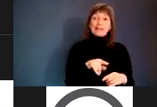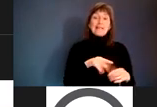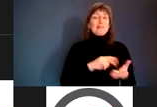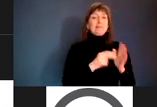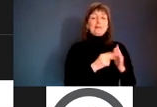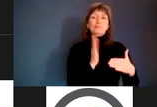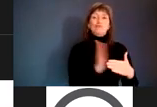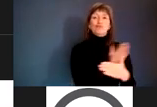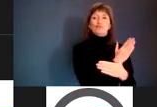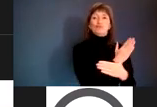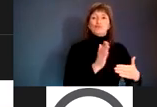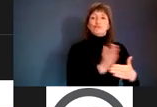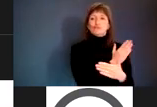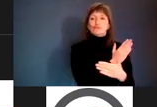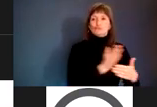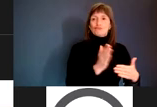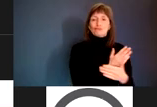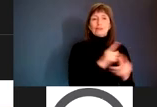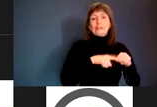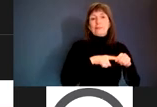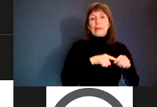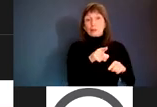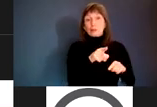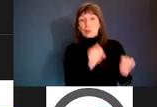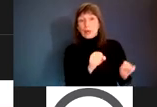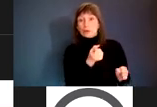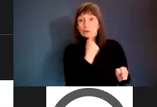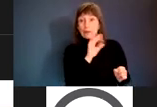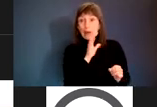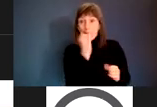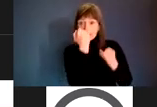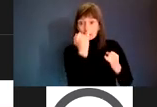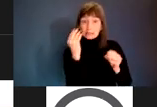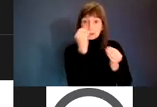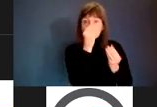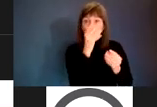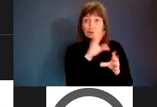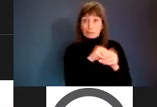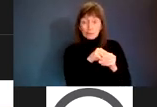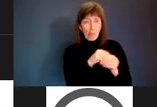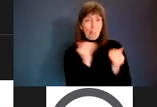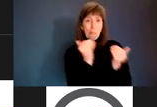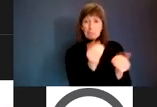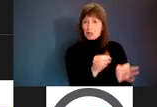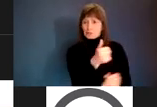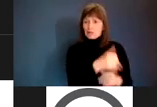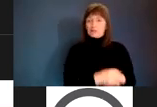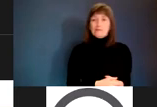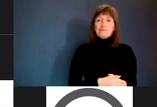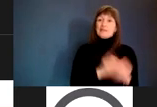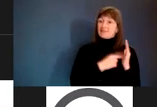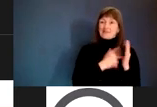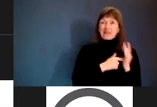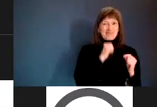It's not something, I guess, that you would acquire and is fixed. And it's sort of in that spirit, I think, that not only can capacity